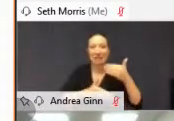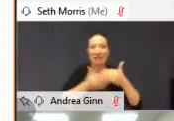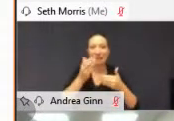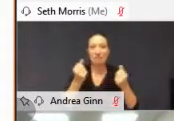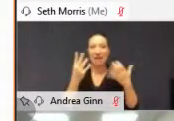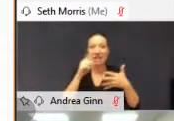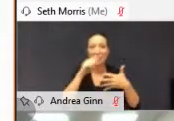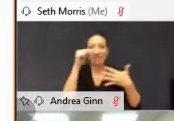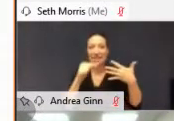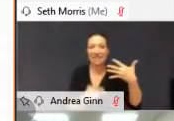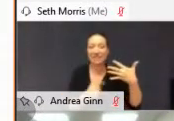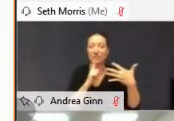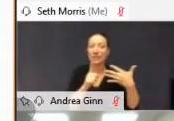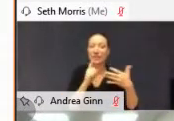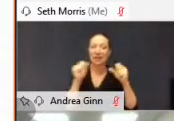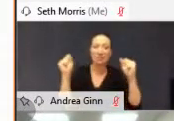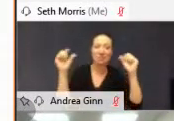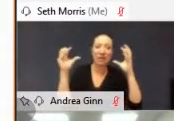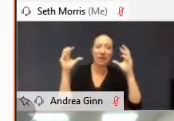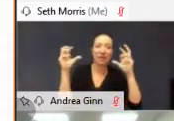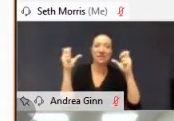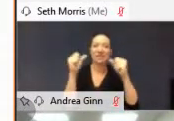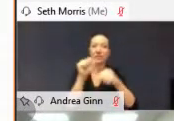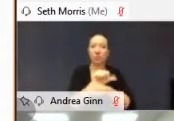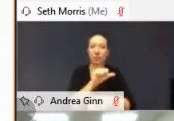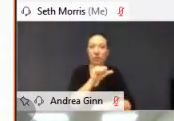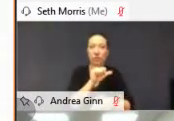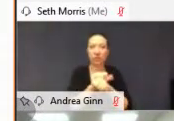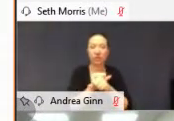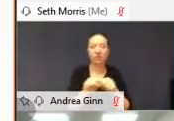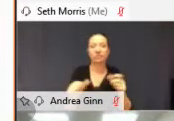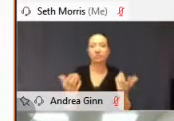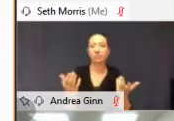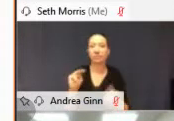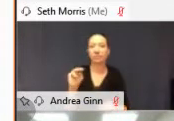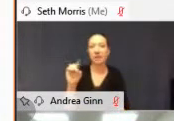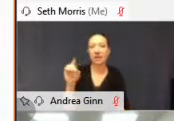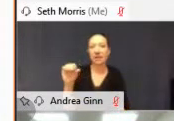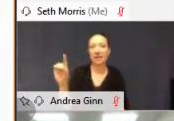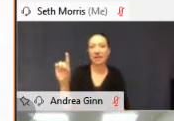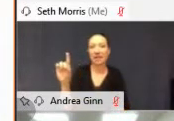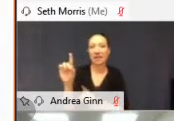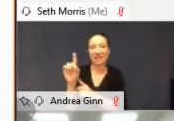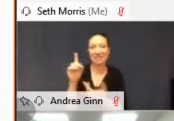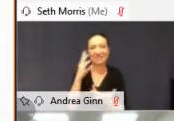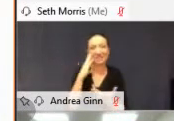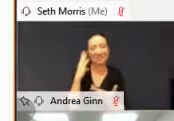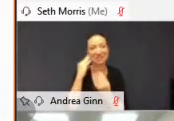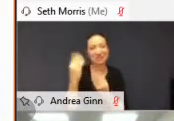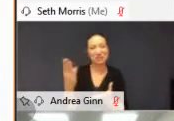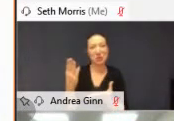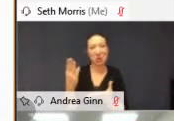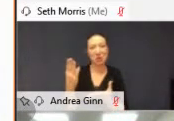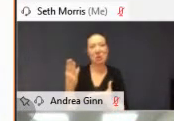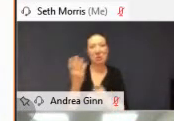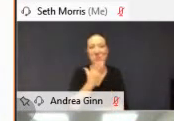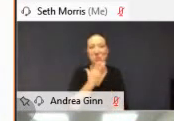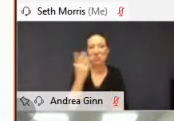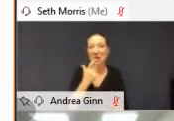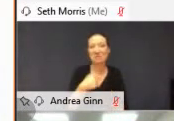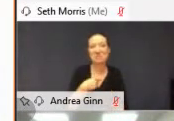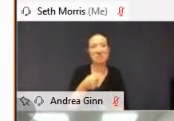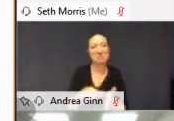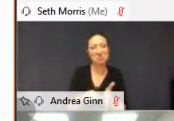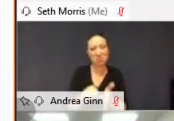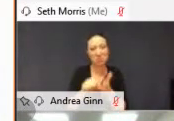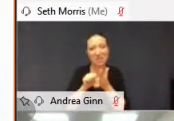And it just with the size of our Medicaid group, Nicole, I just wanted to get it out there how impressed I am with what